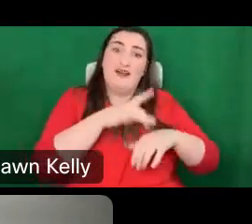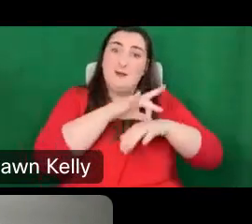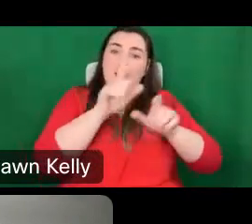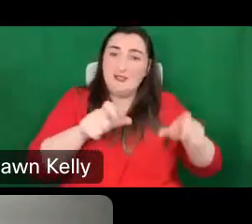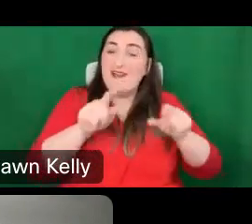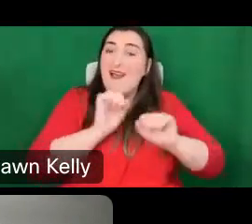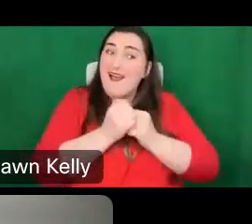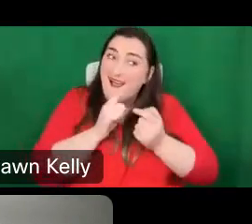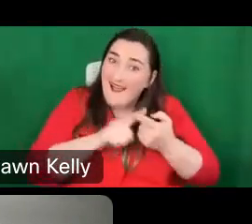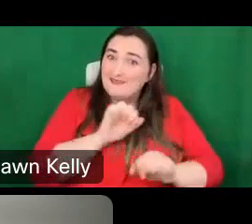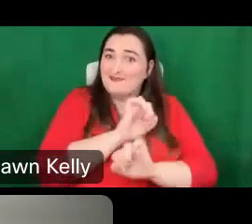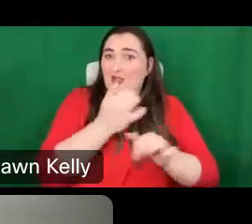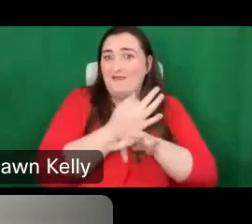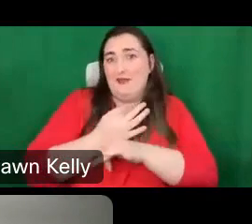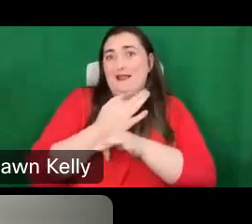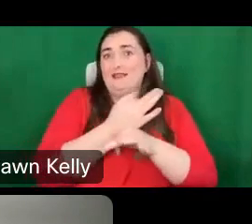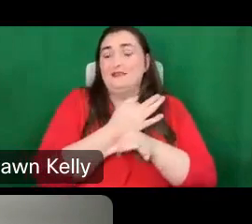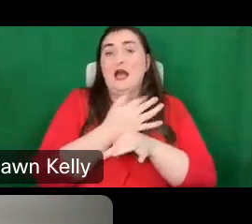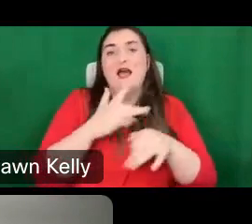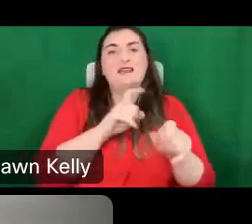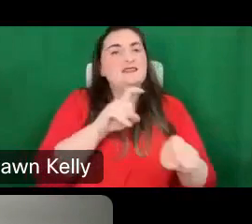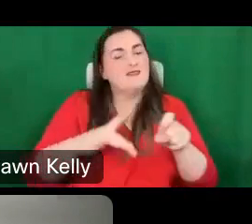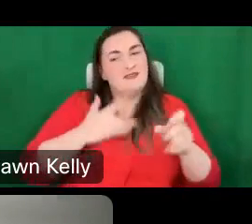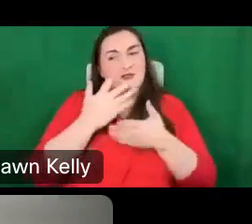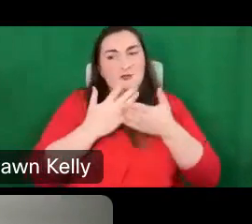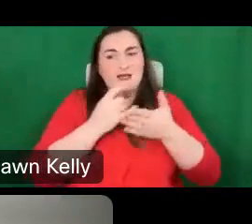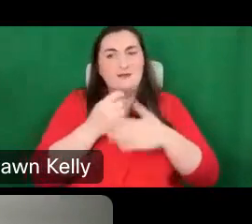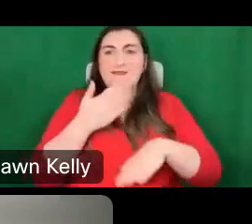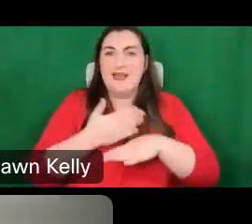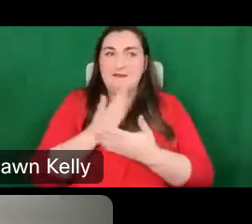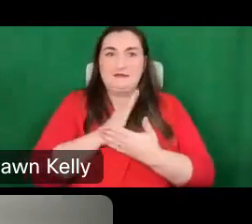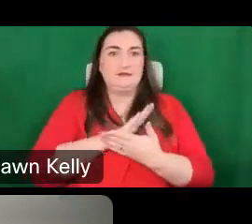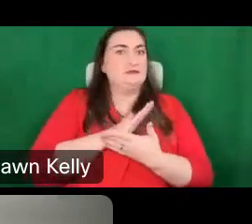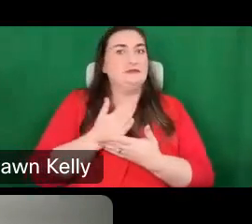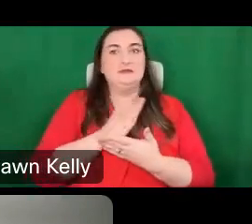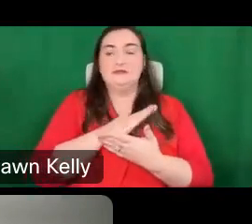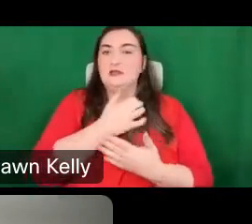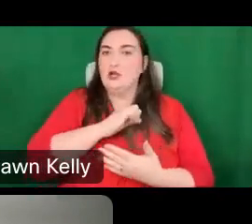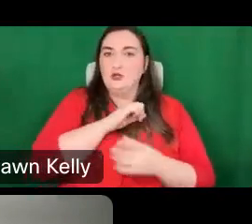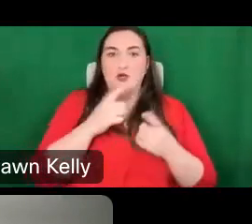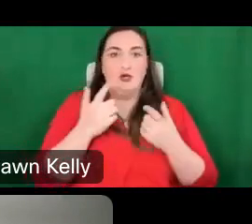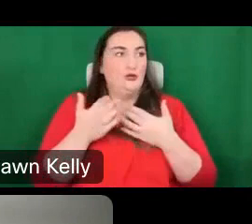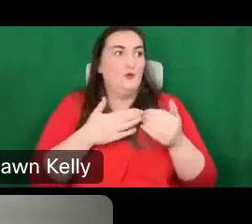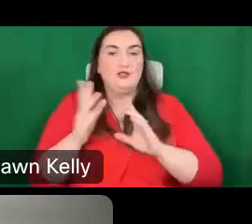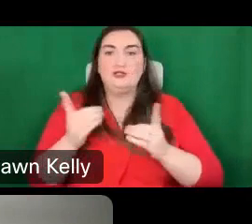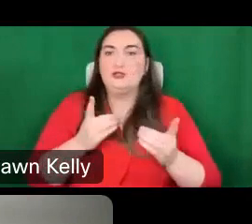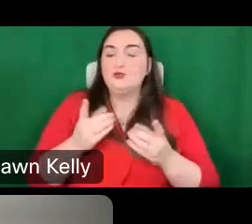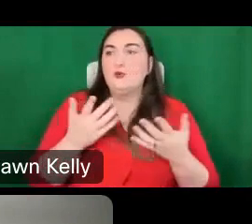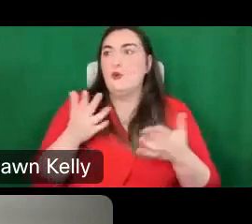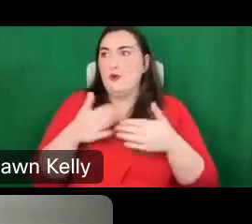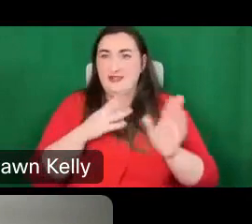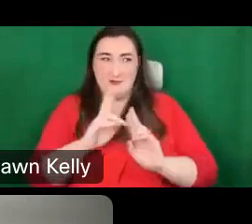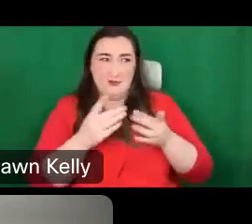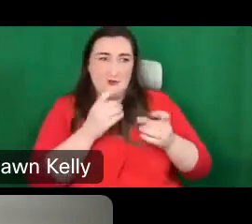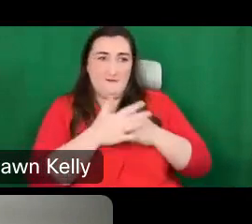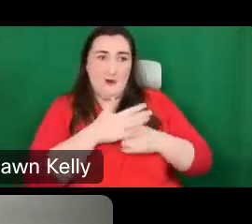But I still feel that at times staff aren't quite sure what to do. You know, they feel, you know, that, you know, what am I supposed to do for my patient?